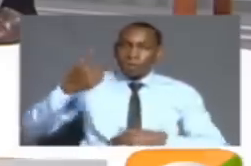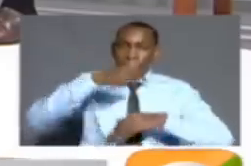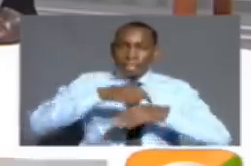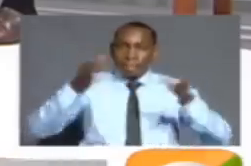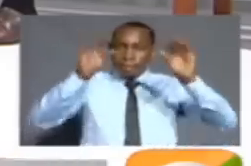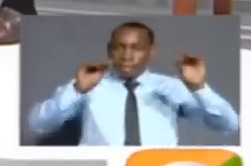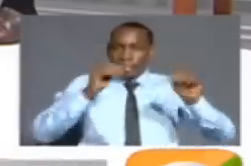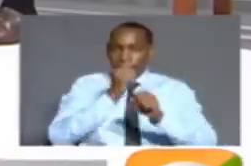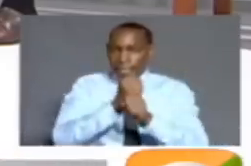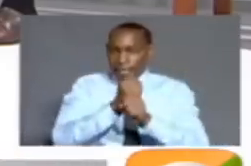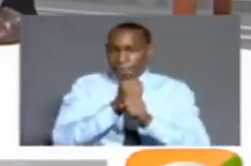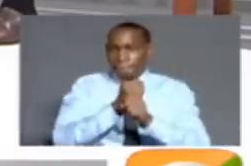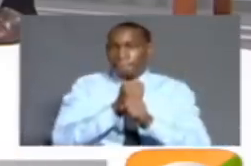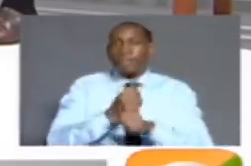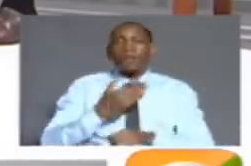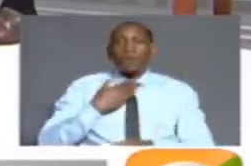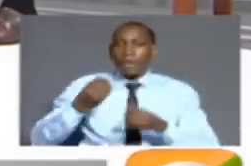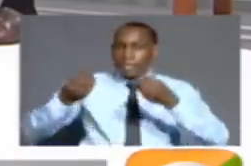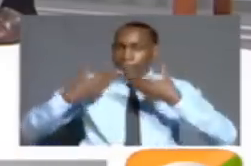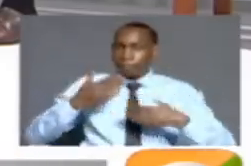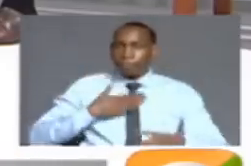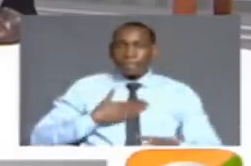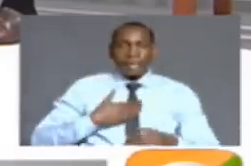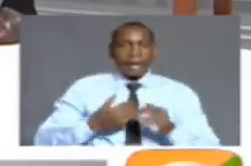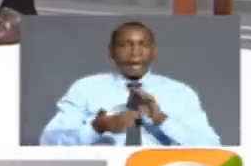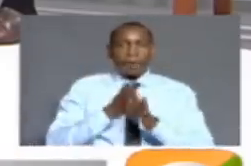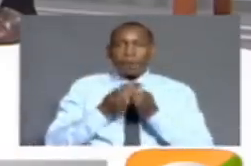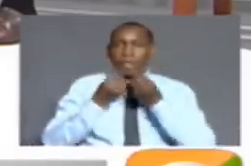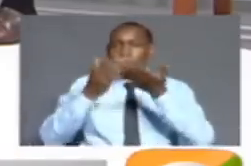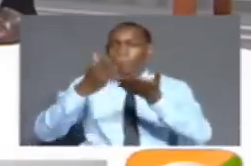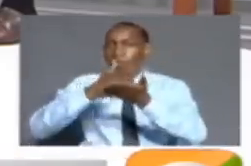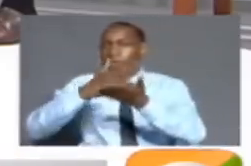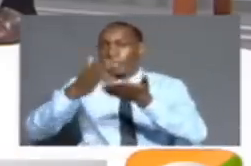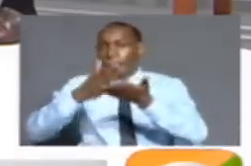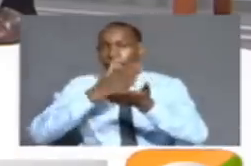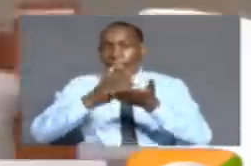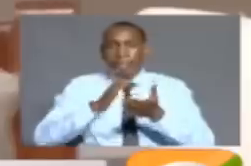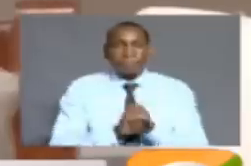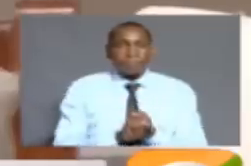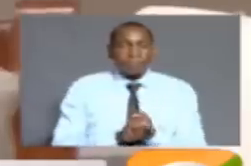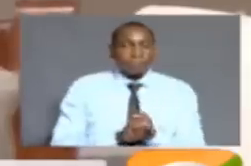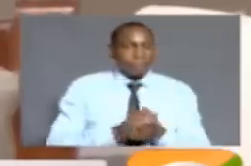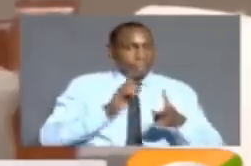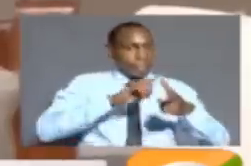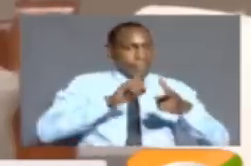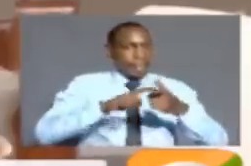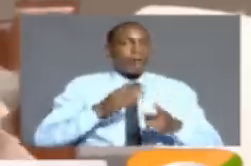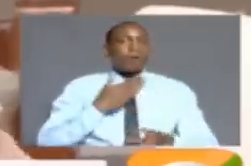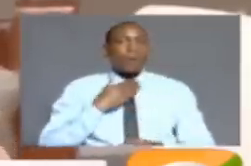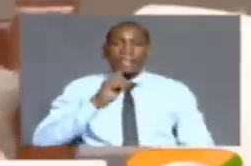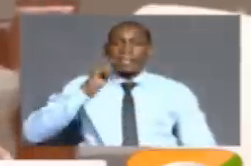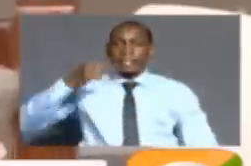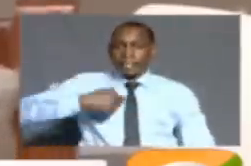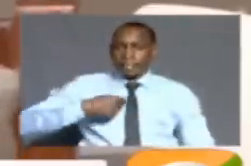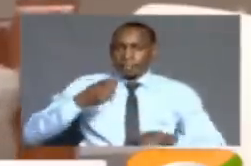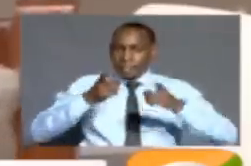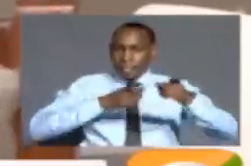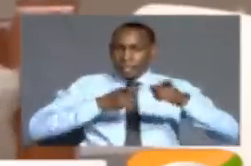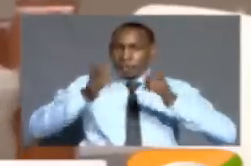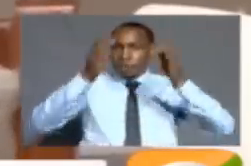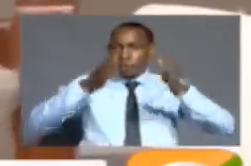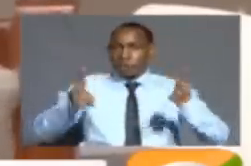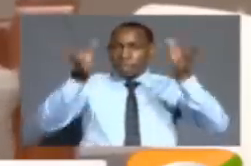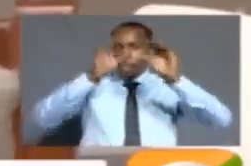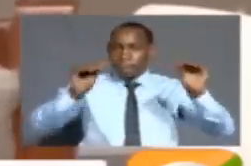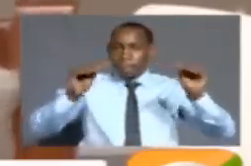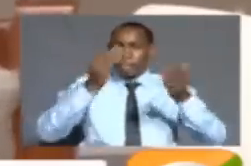being done, so you want to tell me nothing leaked about that. And then nobody said anything. And then you want to tell me the controller of budget